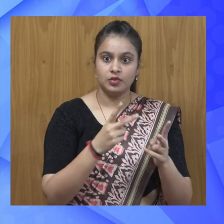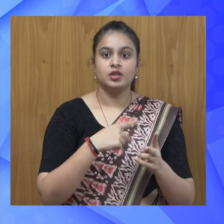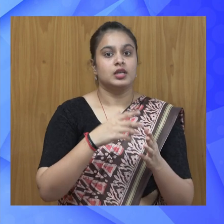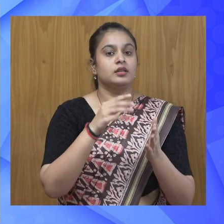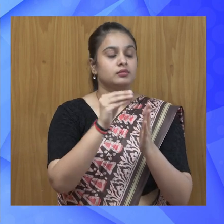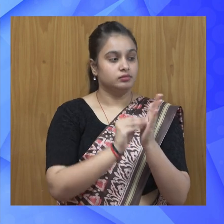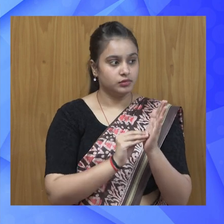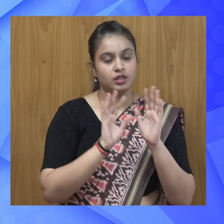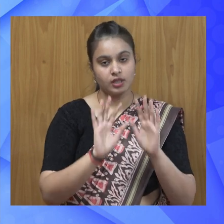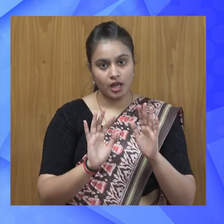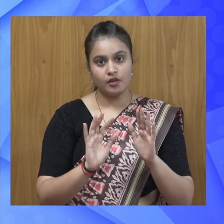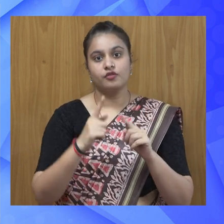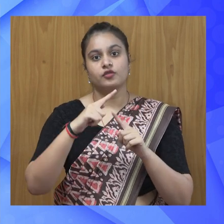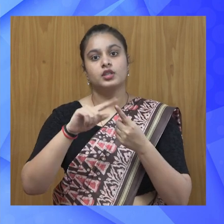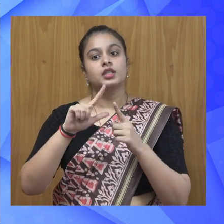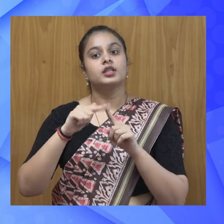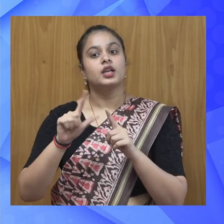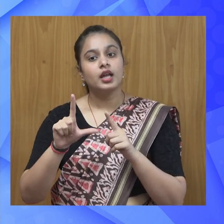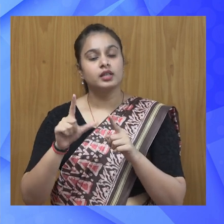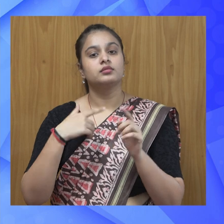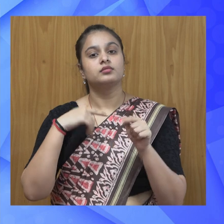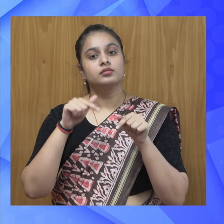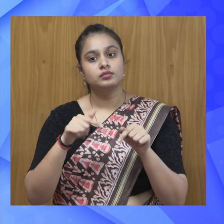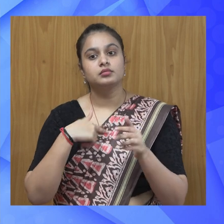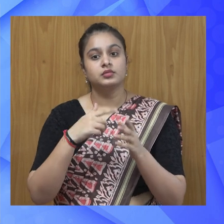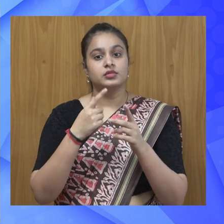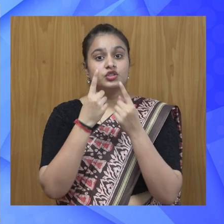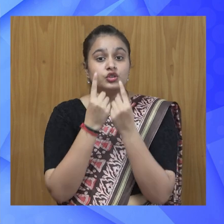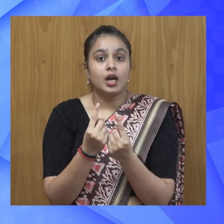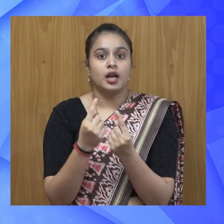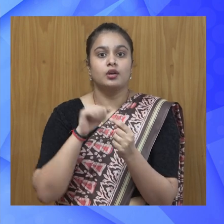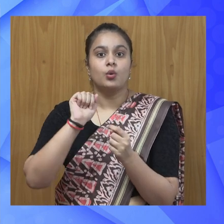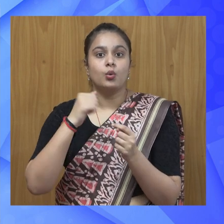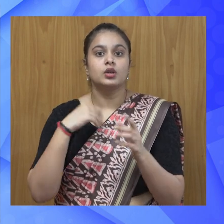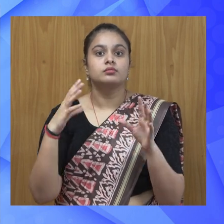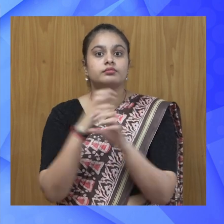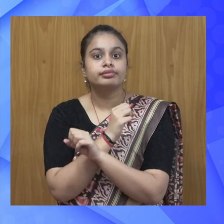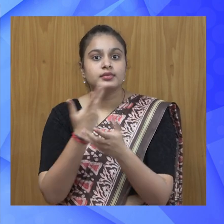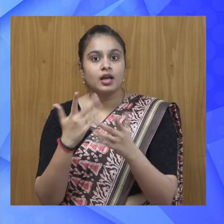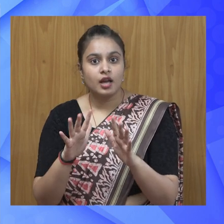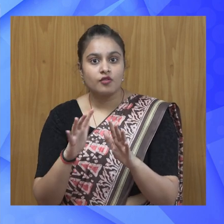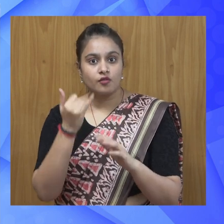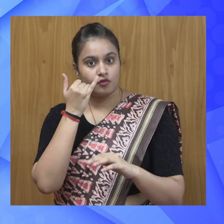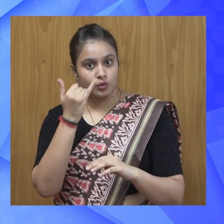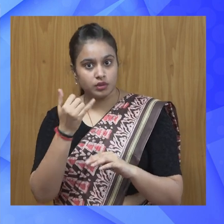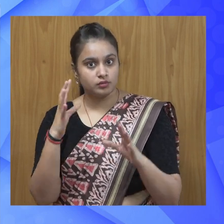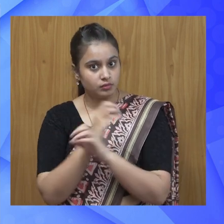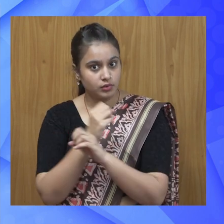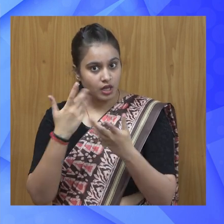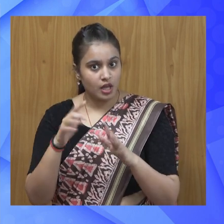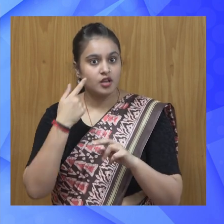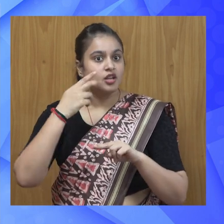given by Department of Telecommunications where they consistently track your missing mobile. And you